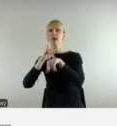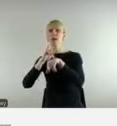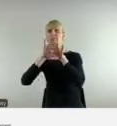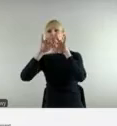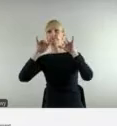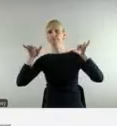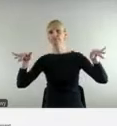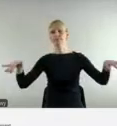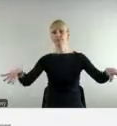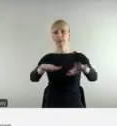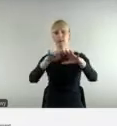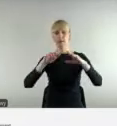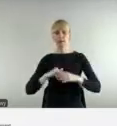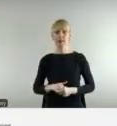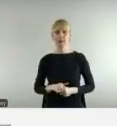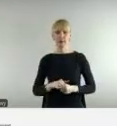Thank you.